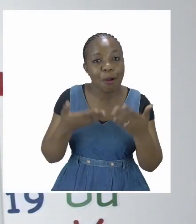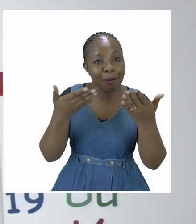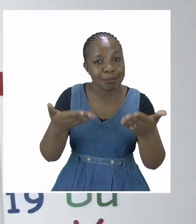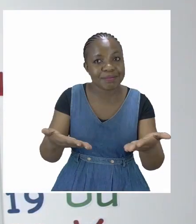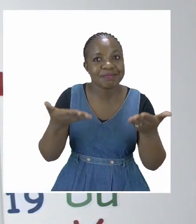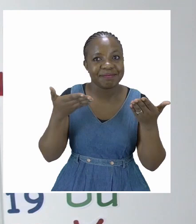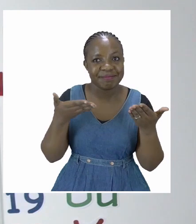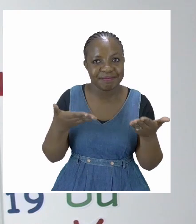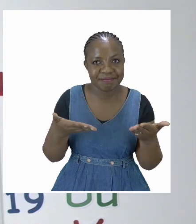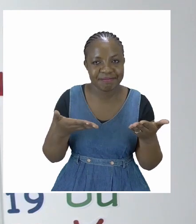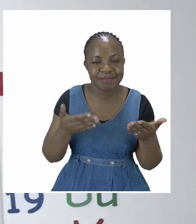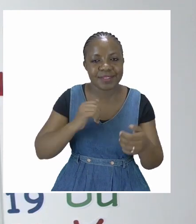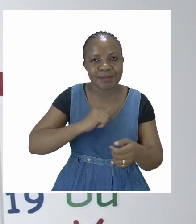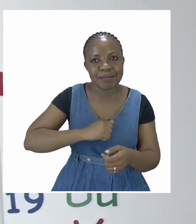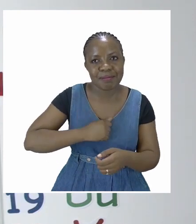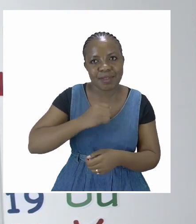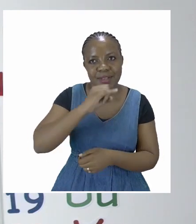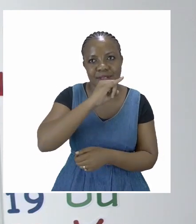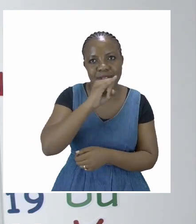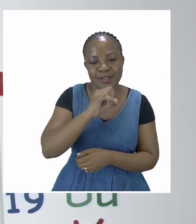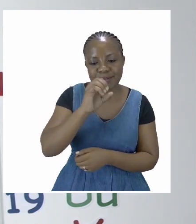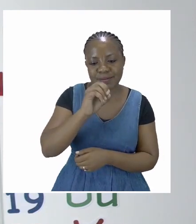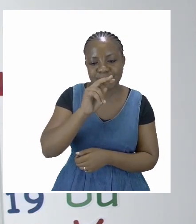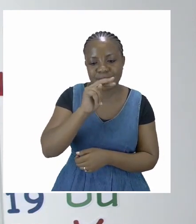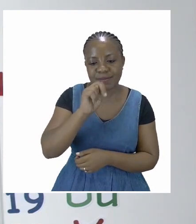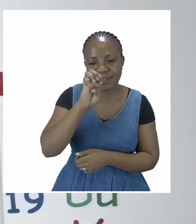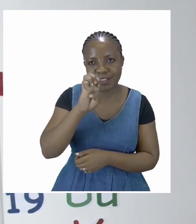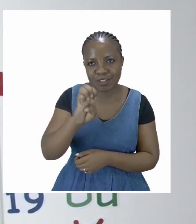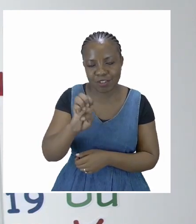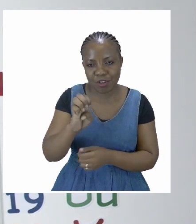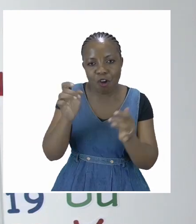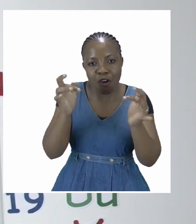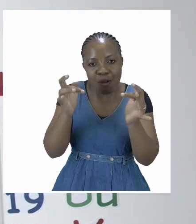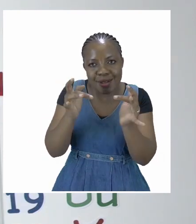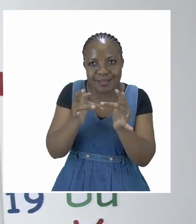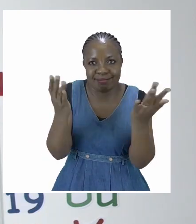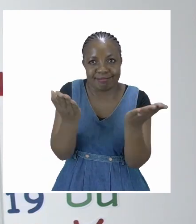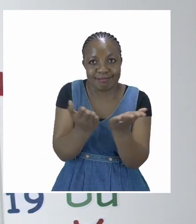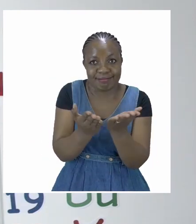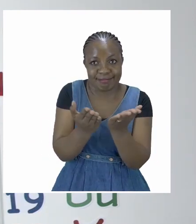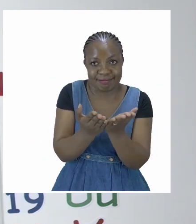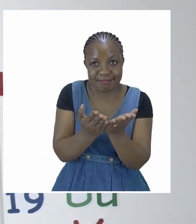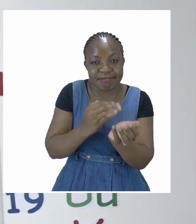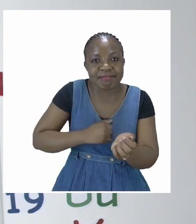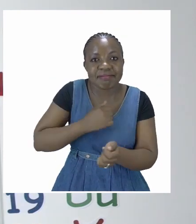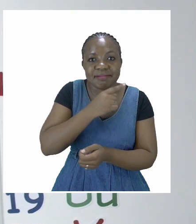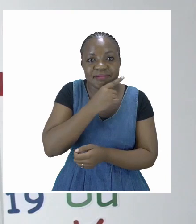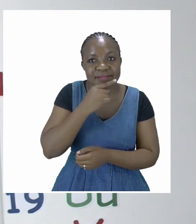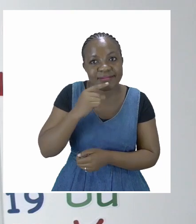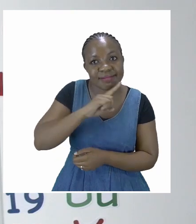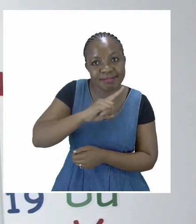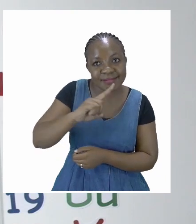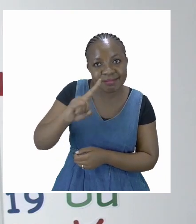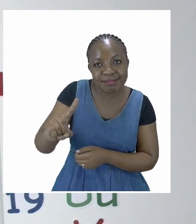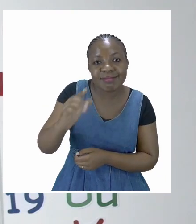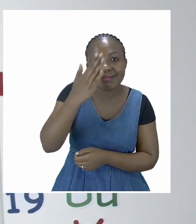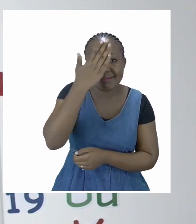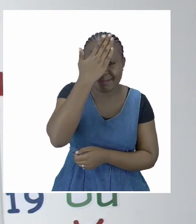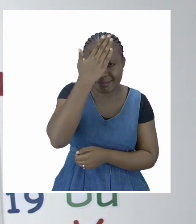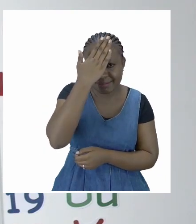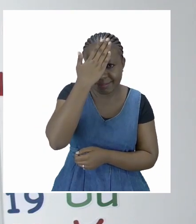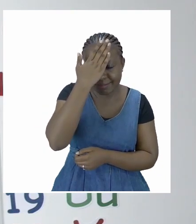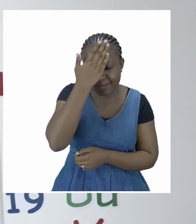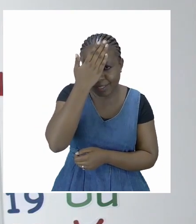Welcome to My Zone Online School. My name is Teacher Mutsa. Get your education